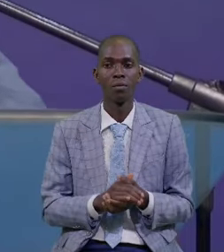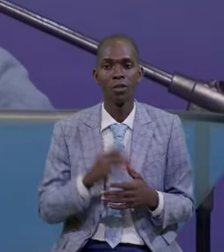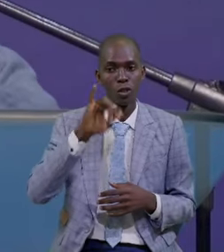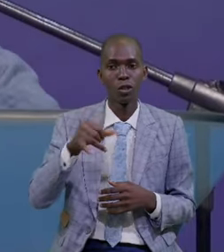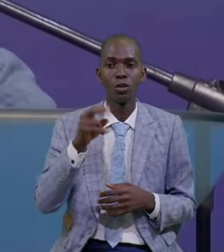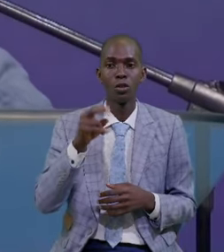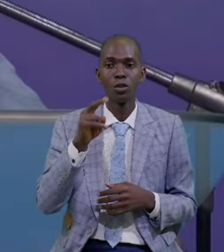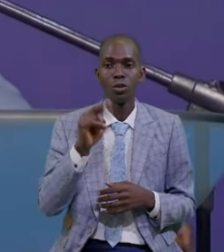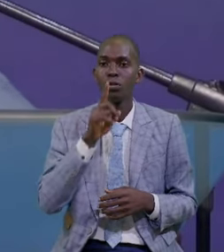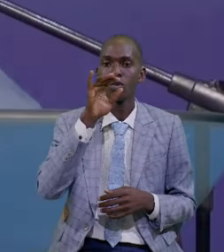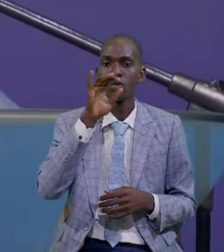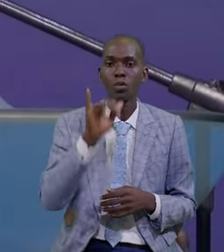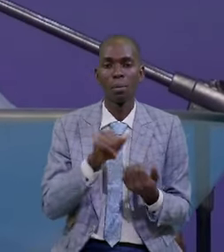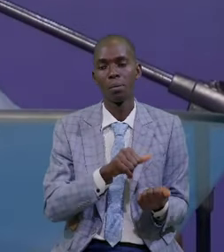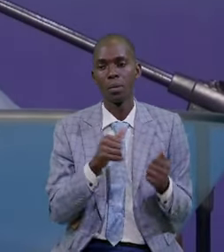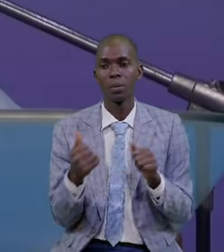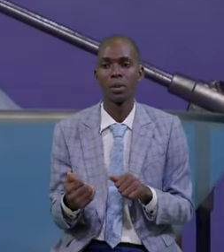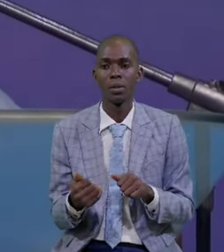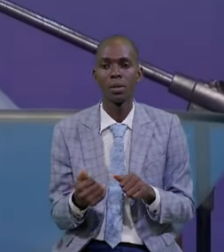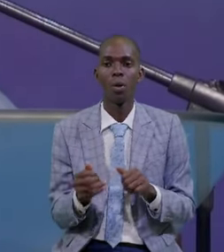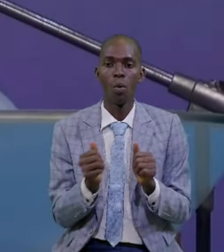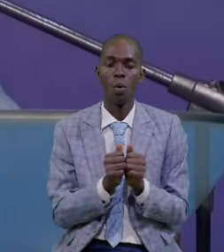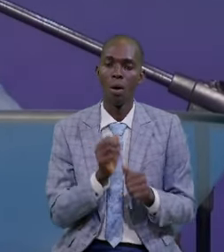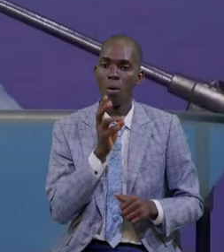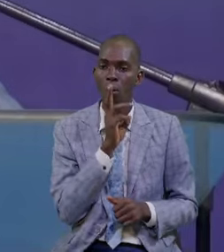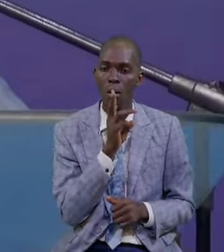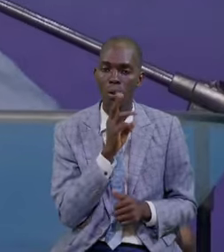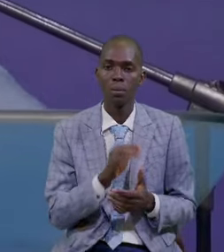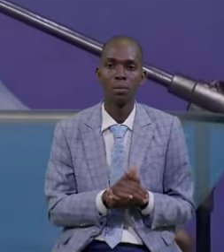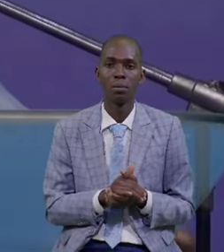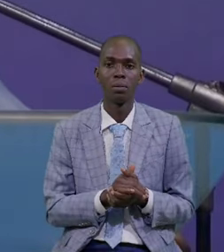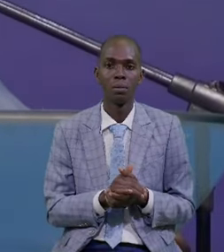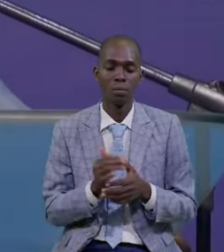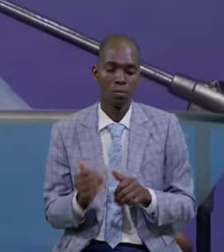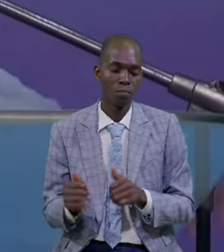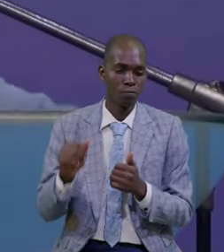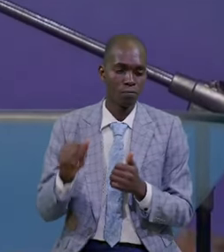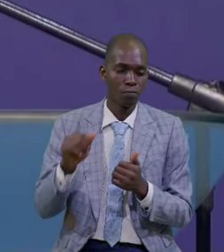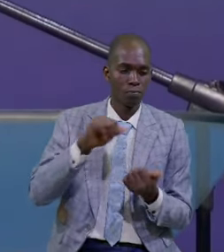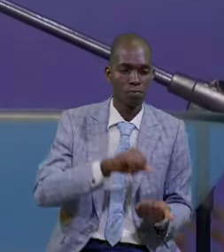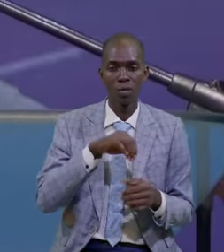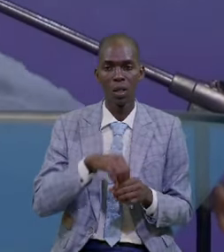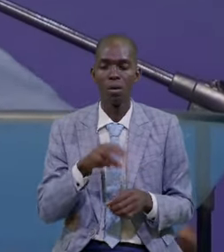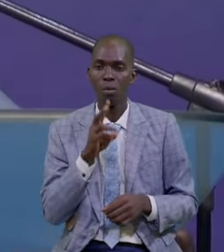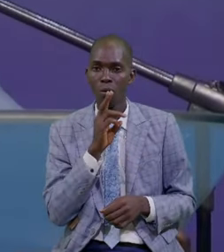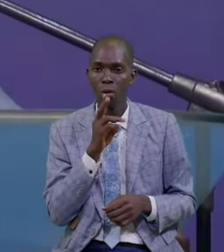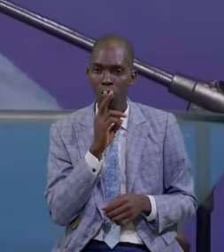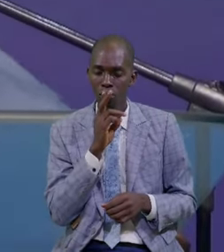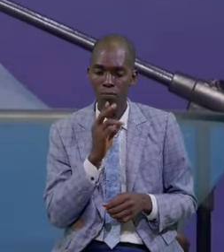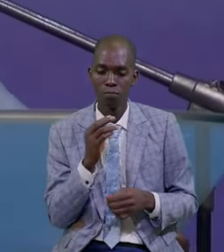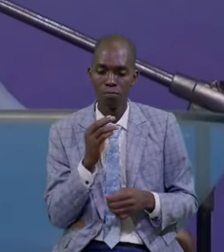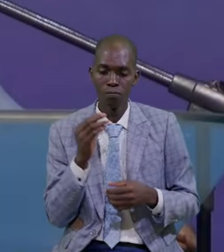truly baptized with water, immersed in water, dipped